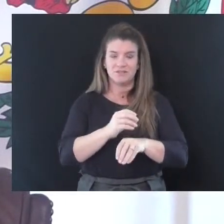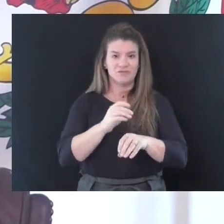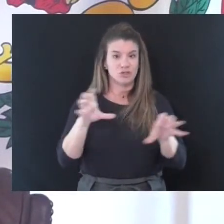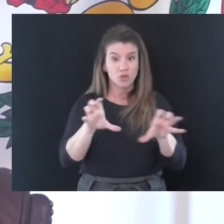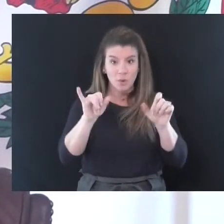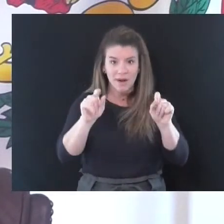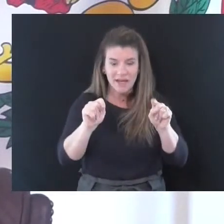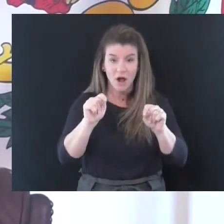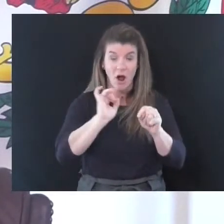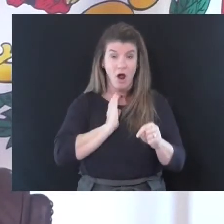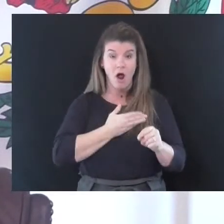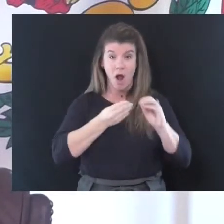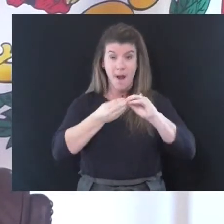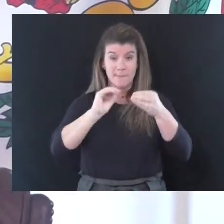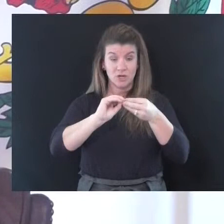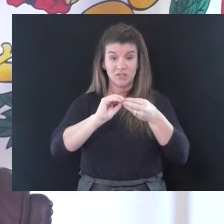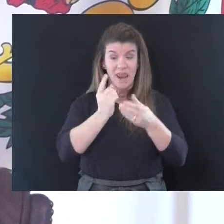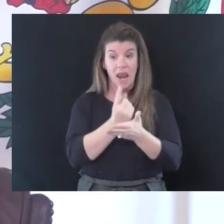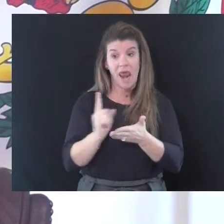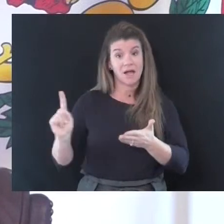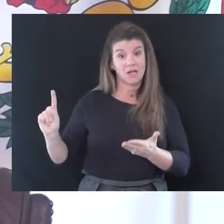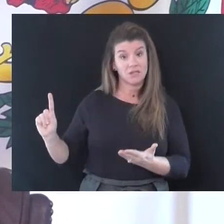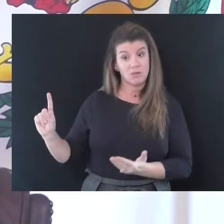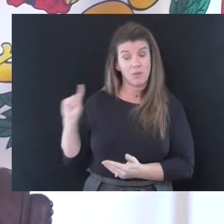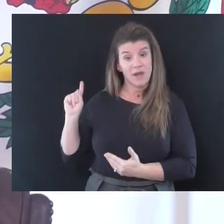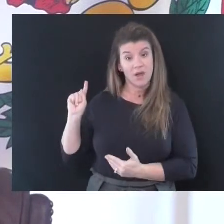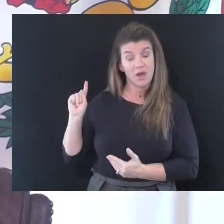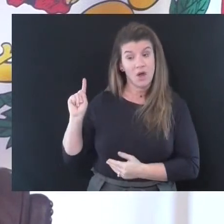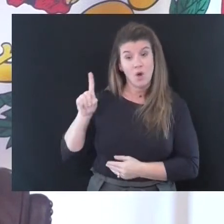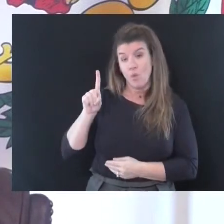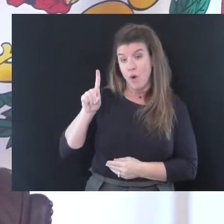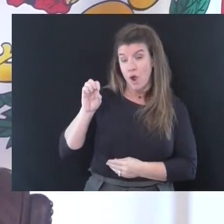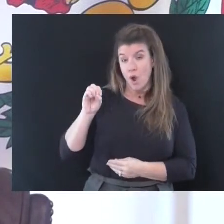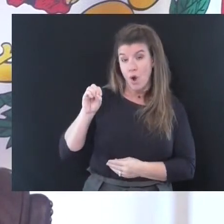administration rates. For last week, we were at